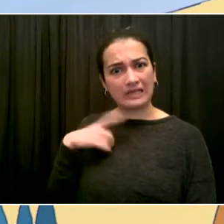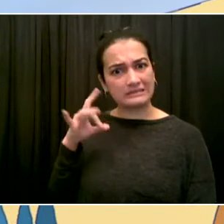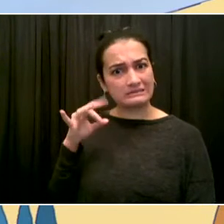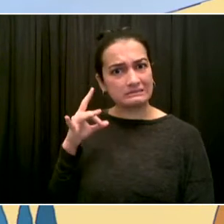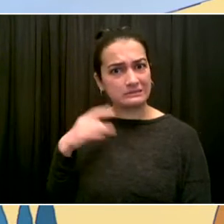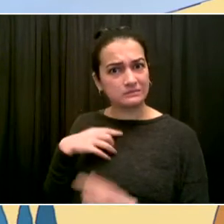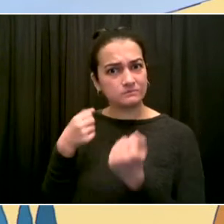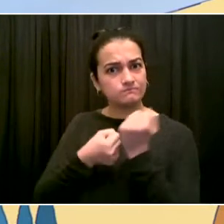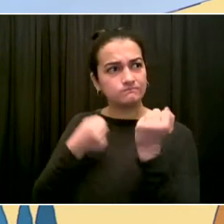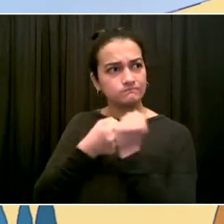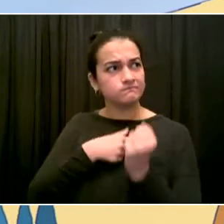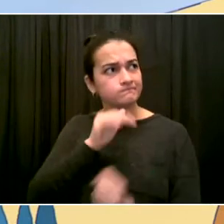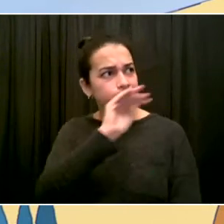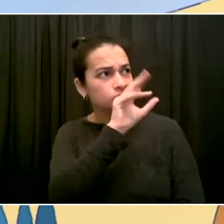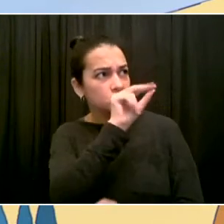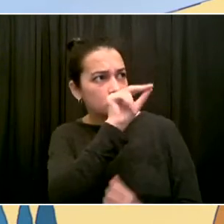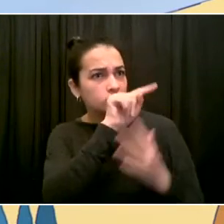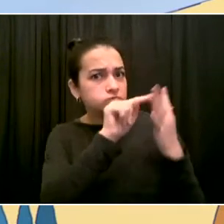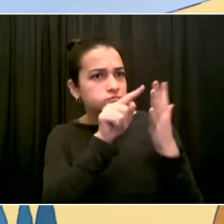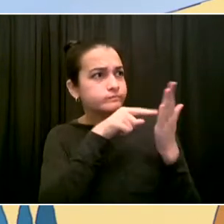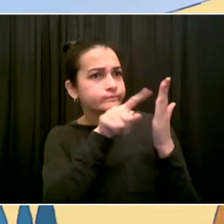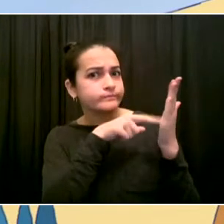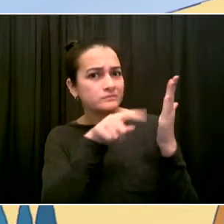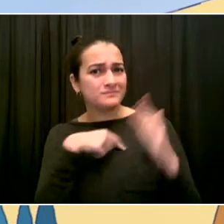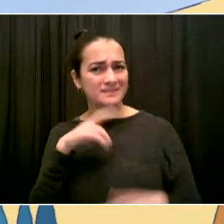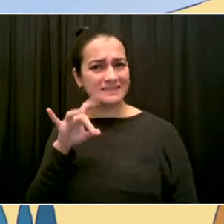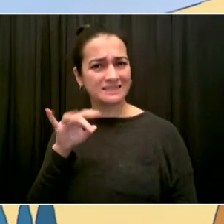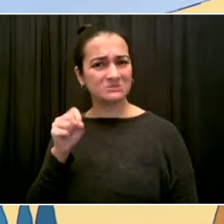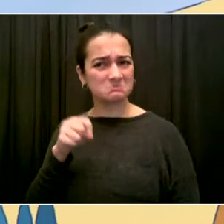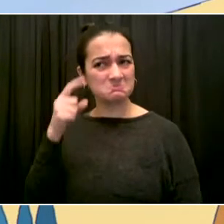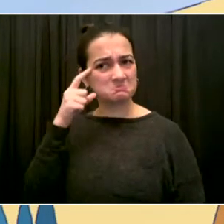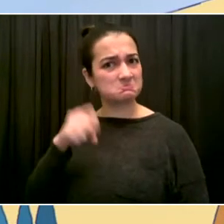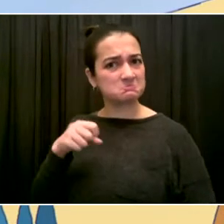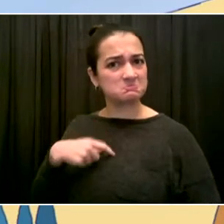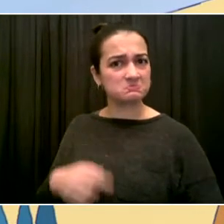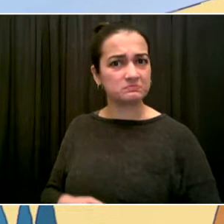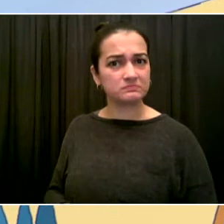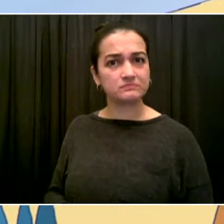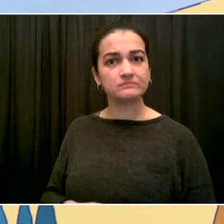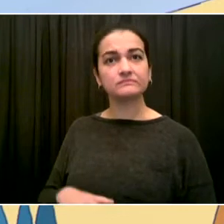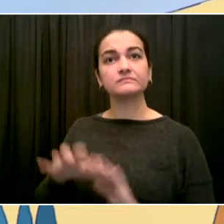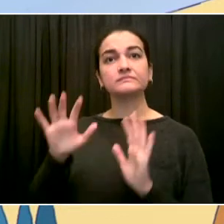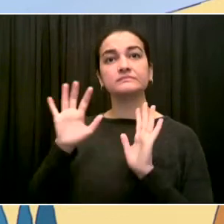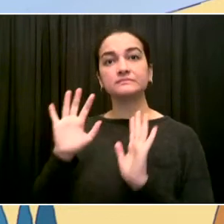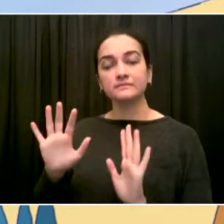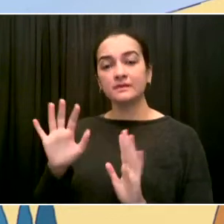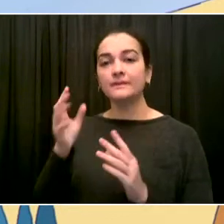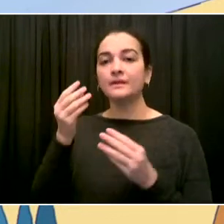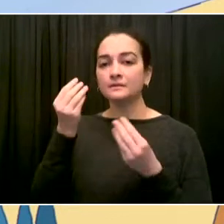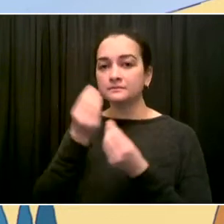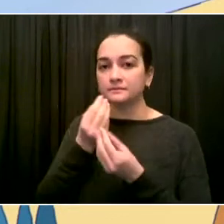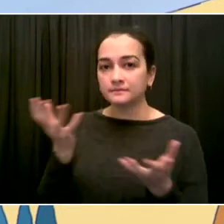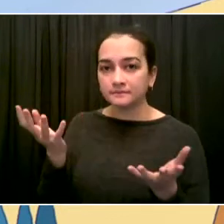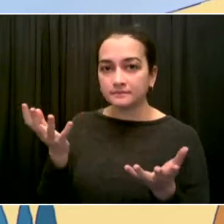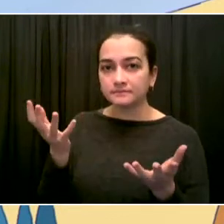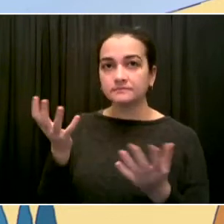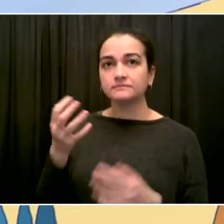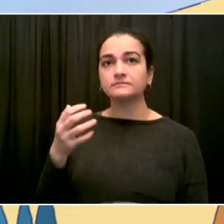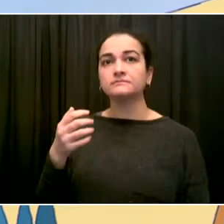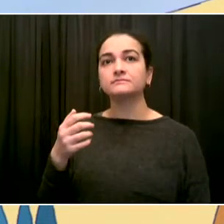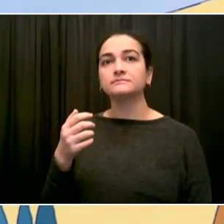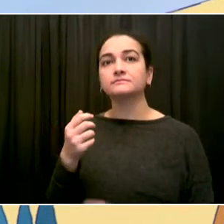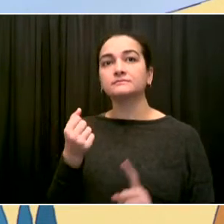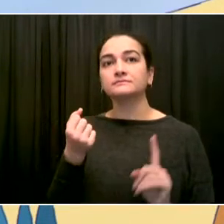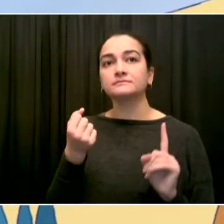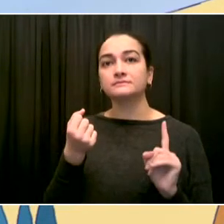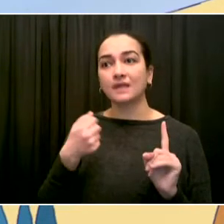it. He attacked that very readily. I only wish he had acted quicker. We could have saved a lot more lives.